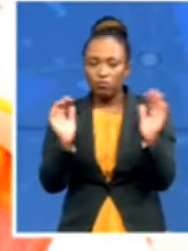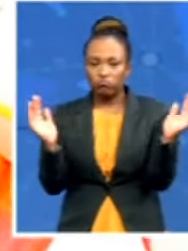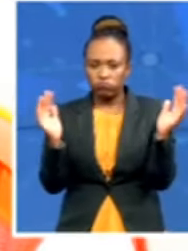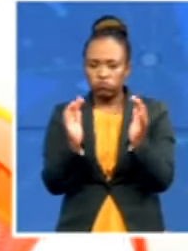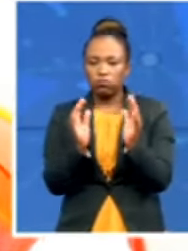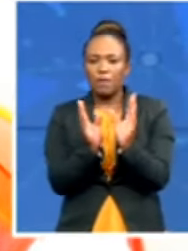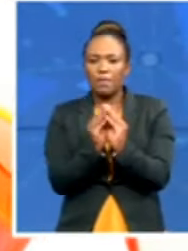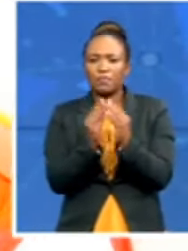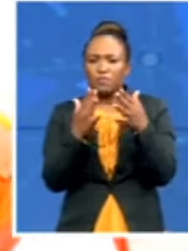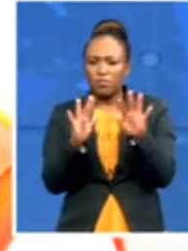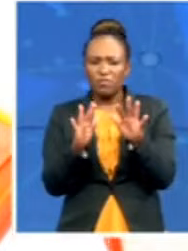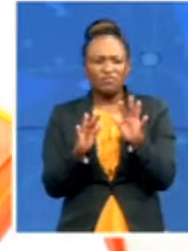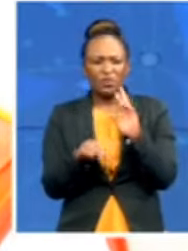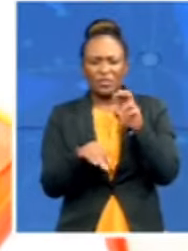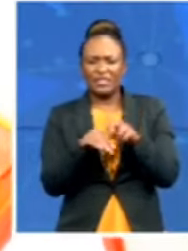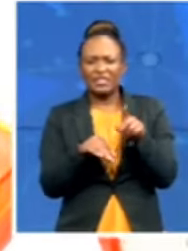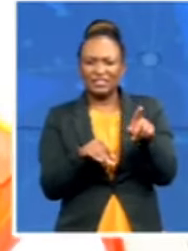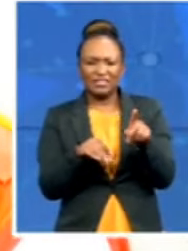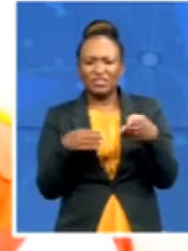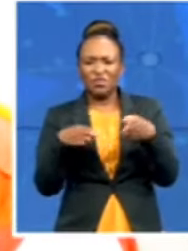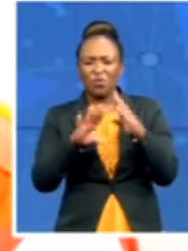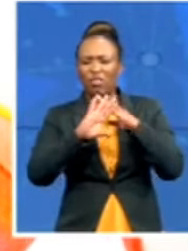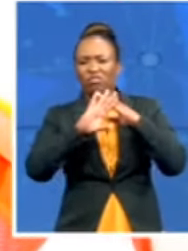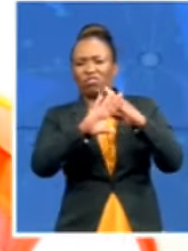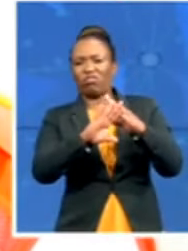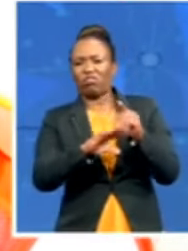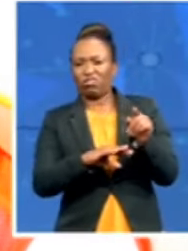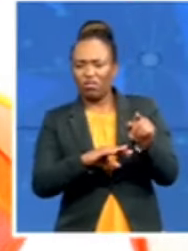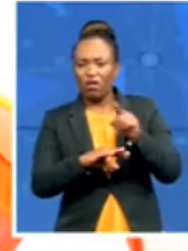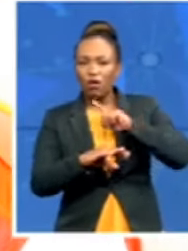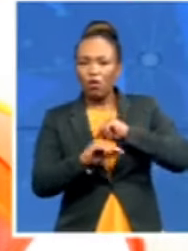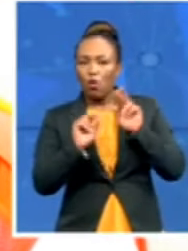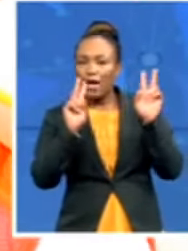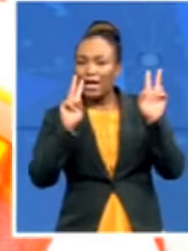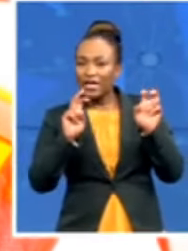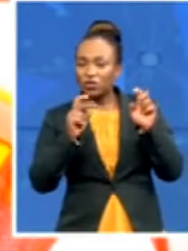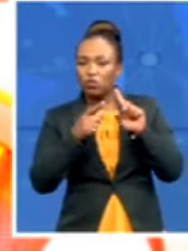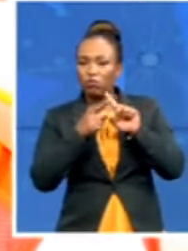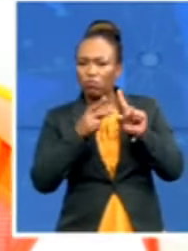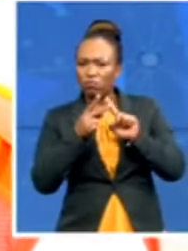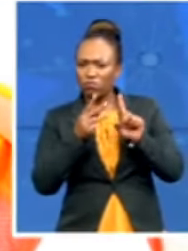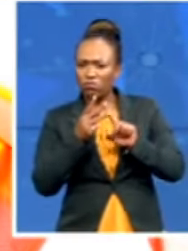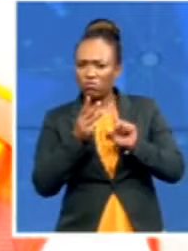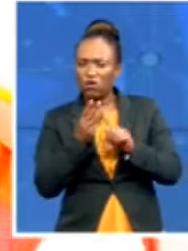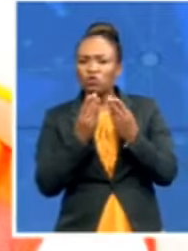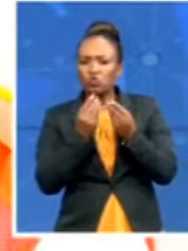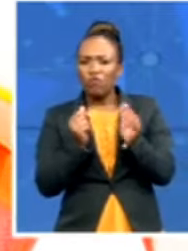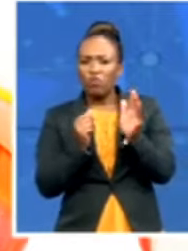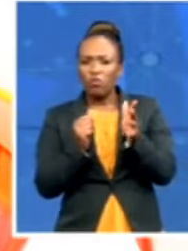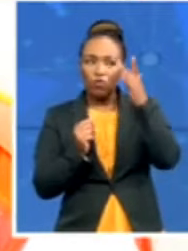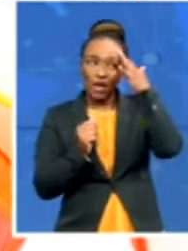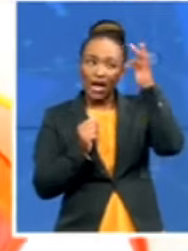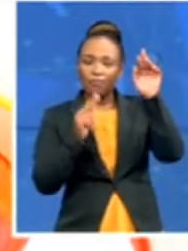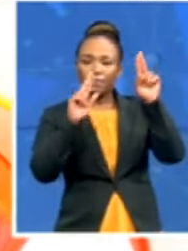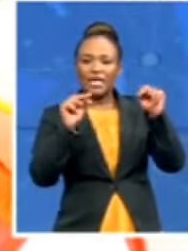a blockade on the entry, because all the matters that have been raised are being processed. Government at the national level is working quite well with the province in